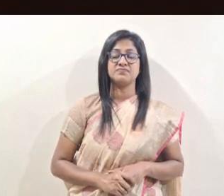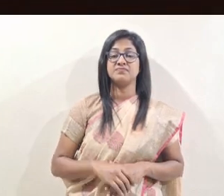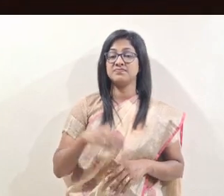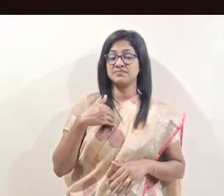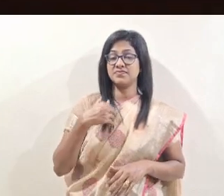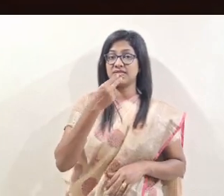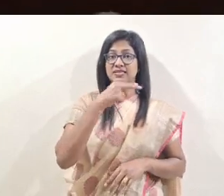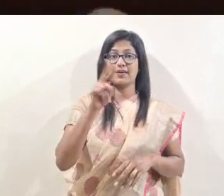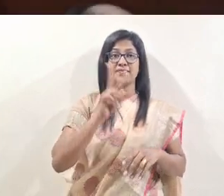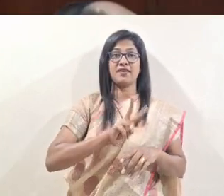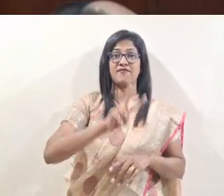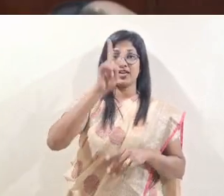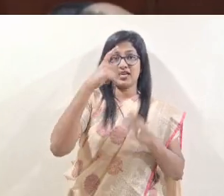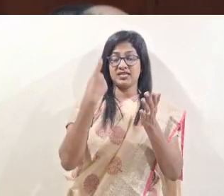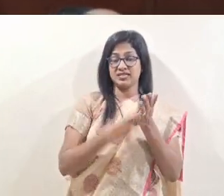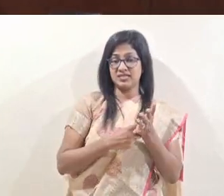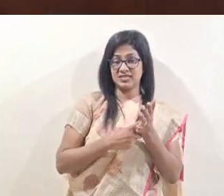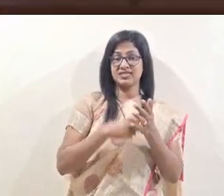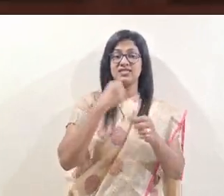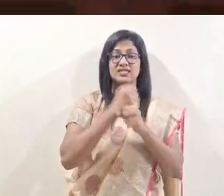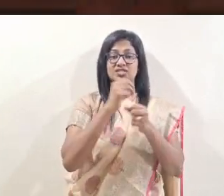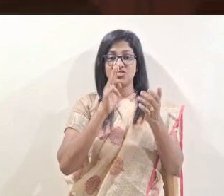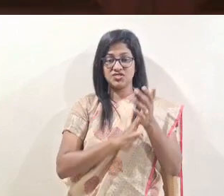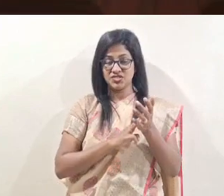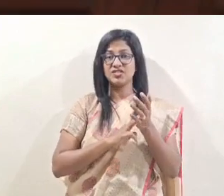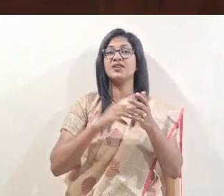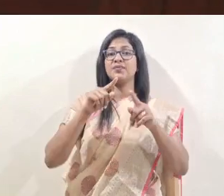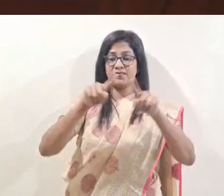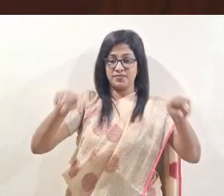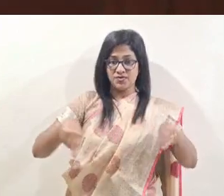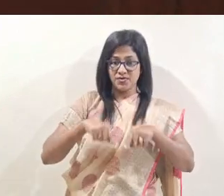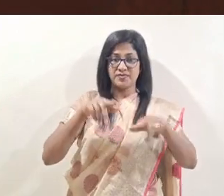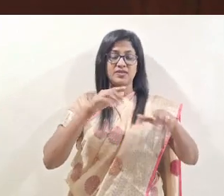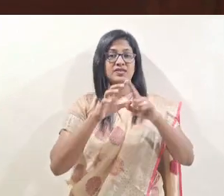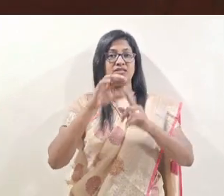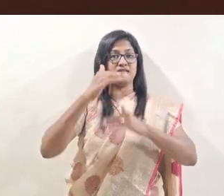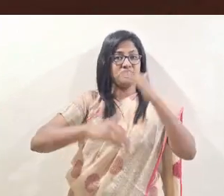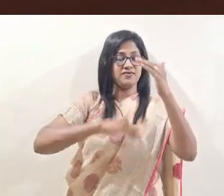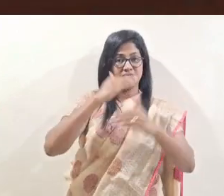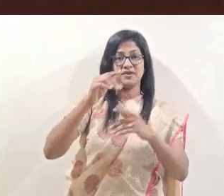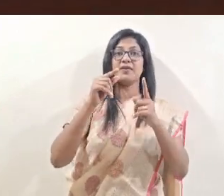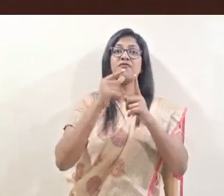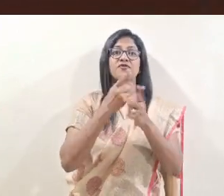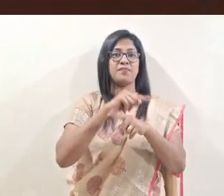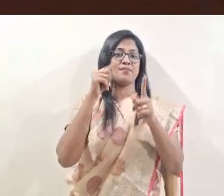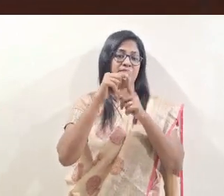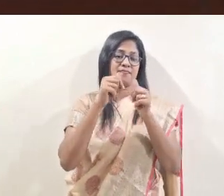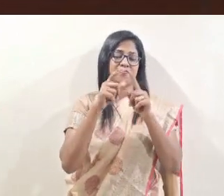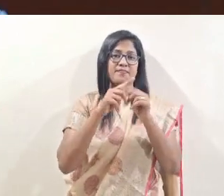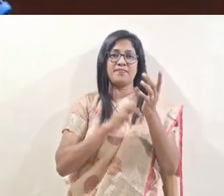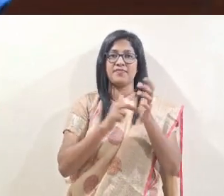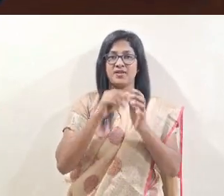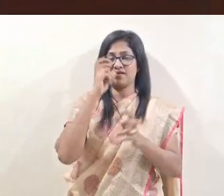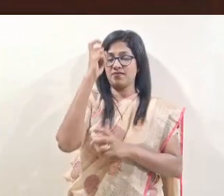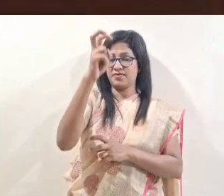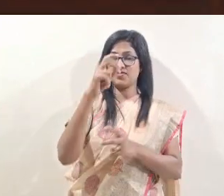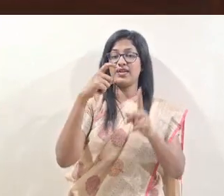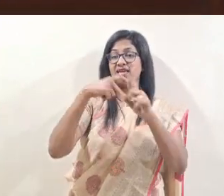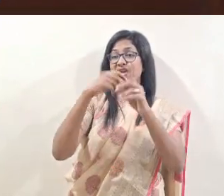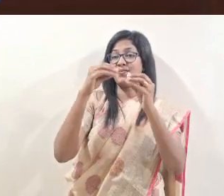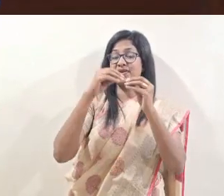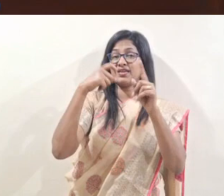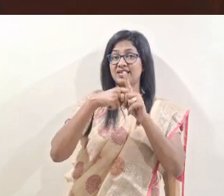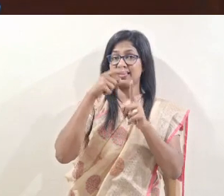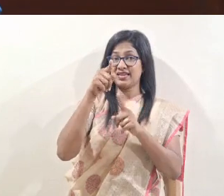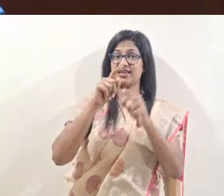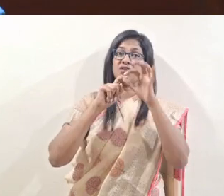Sir, myself Vikas Ranjan, GM Property Development from Patna Metro. I have one question with KBK Reddy, sir. What are